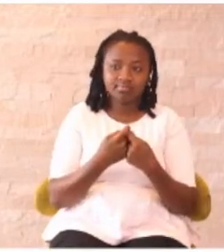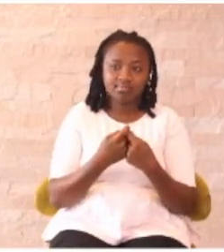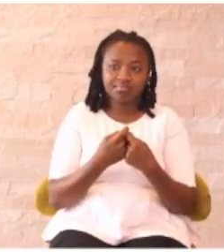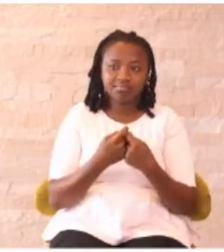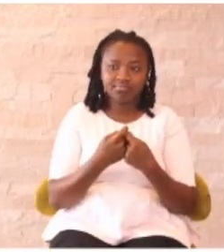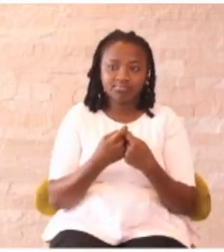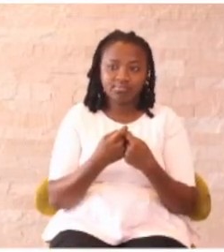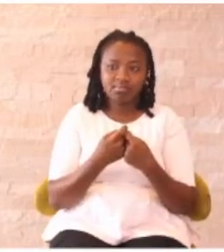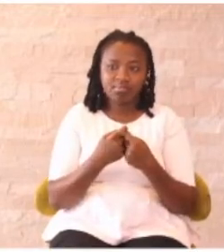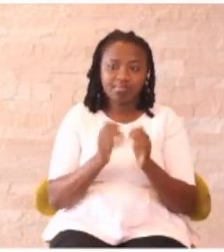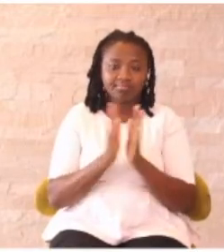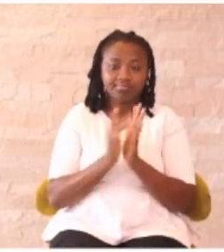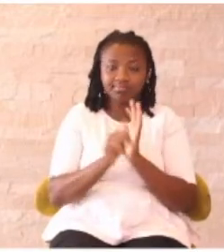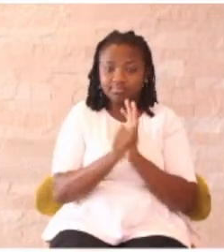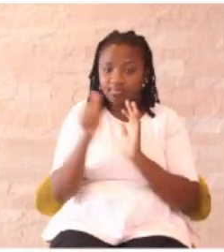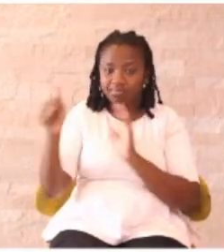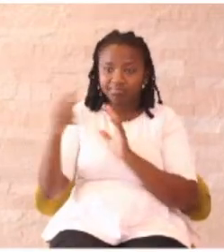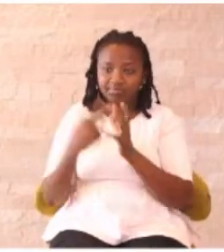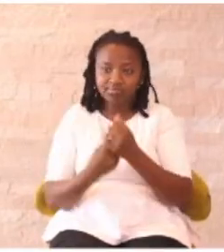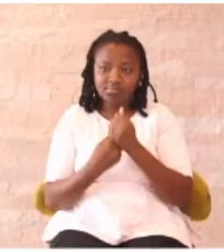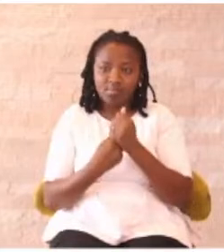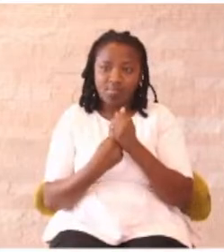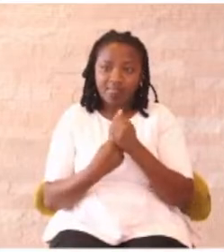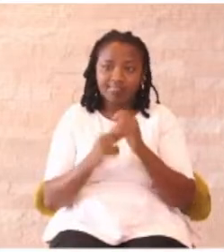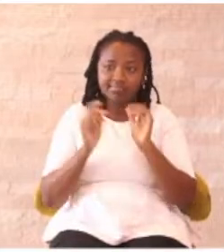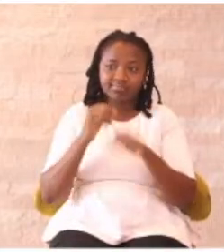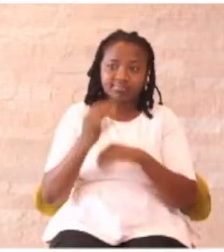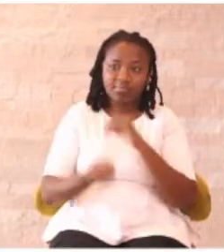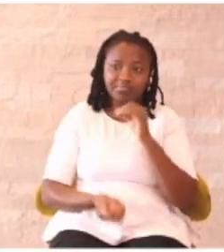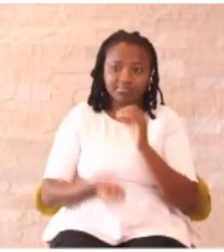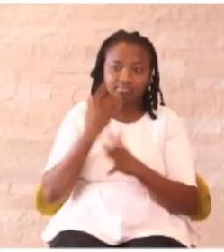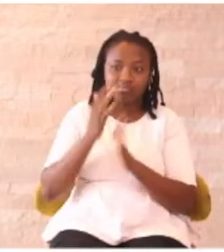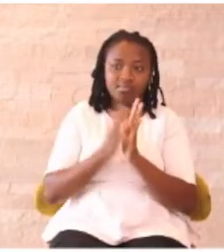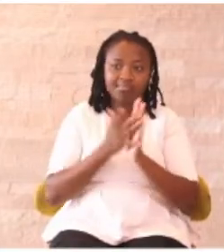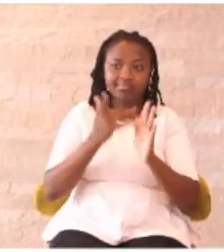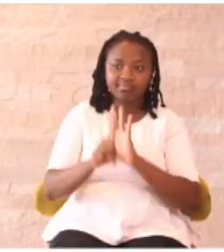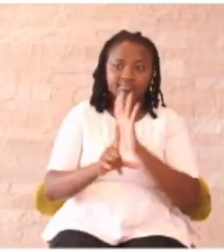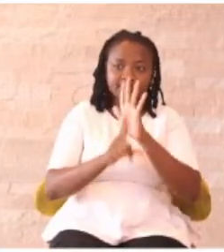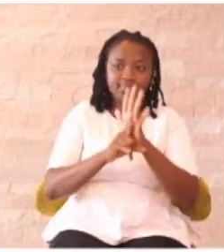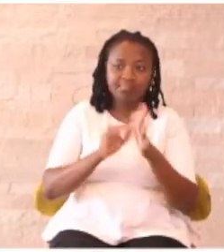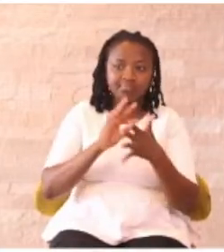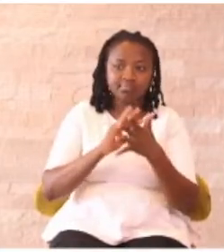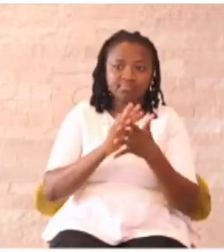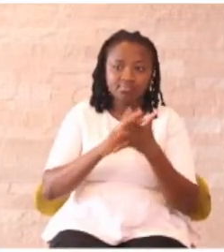together with other partners to come up with the legislative formula. So,